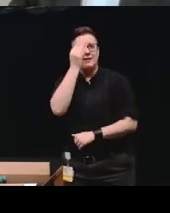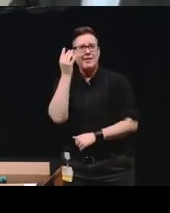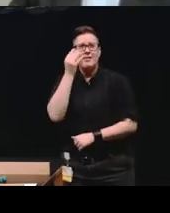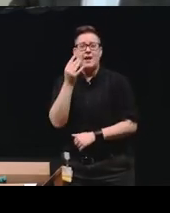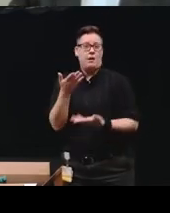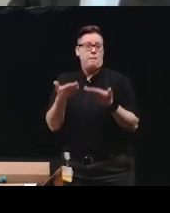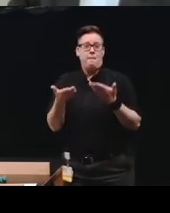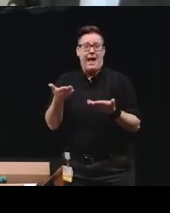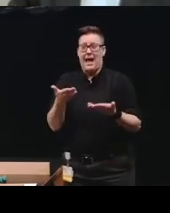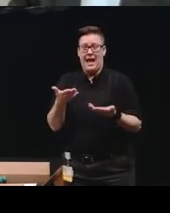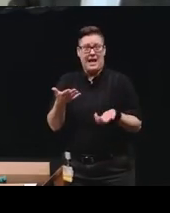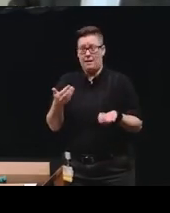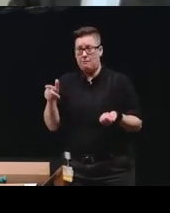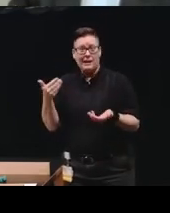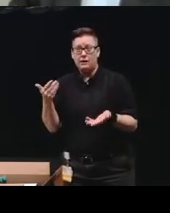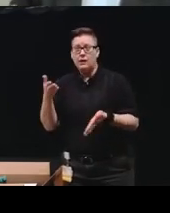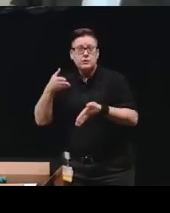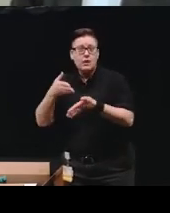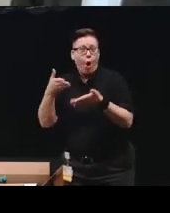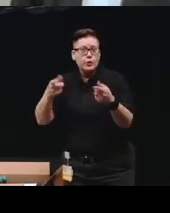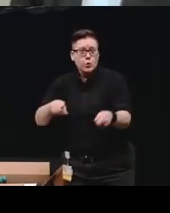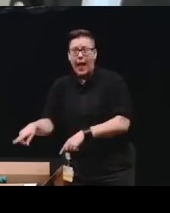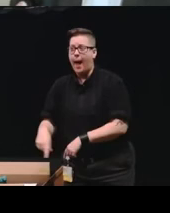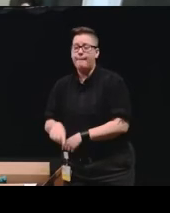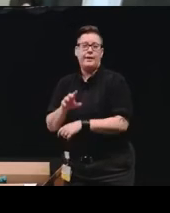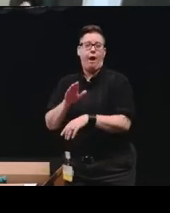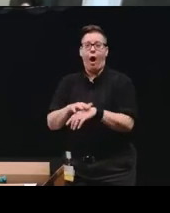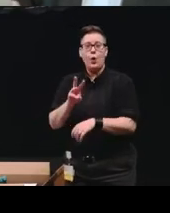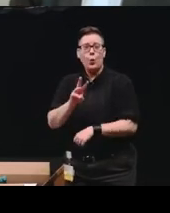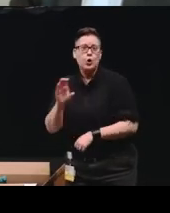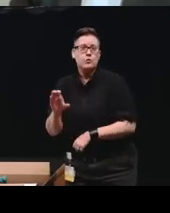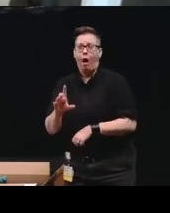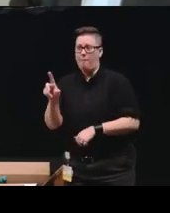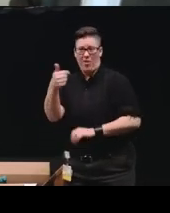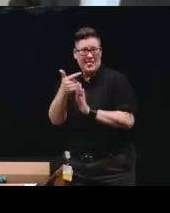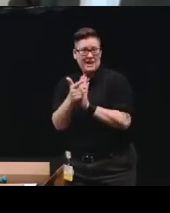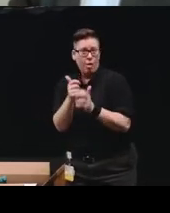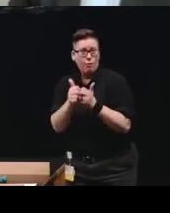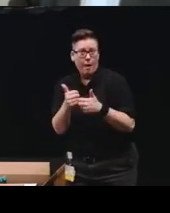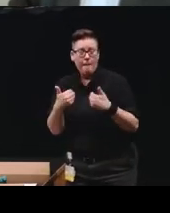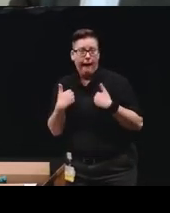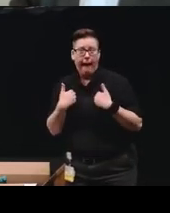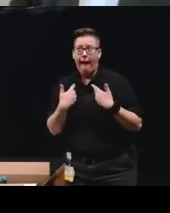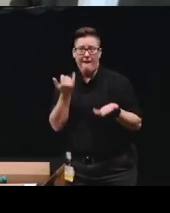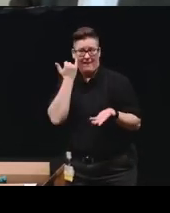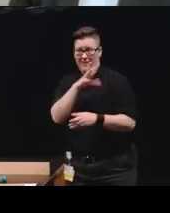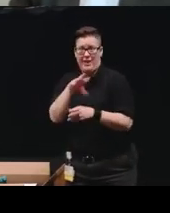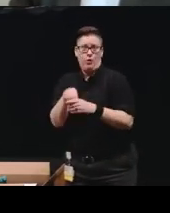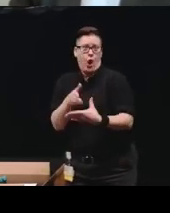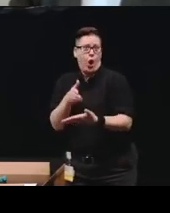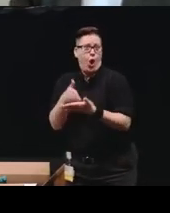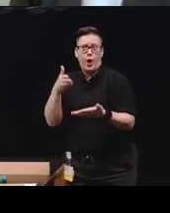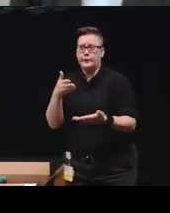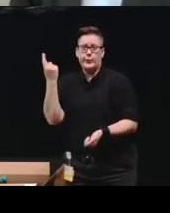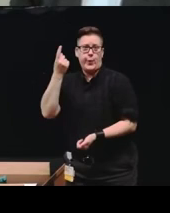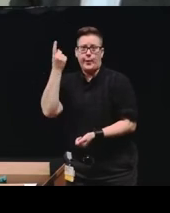litigation, workman's compensation, other legal challenges. For example, is there active litigation around